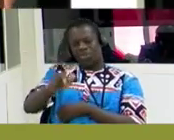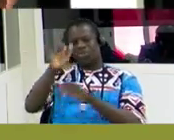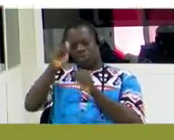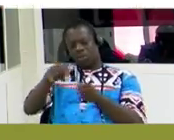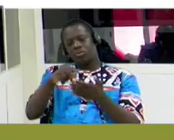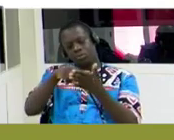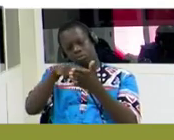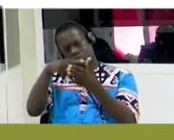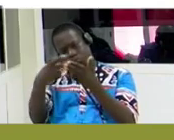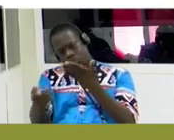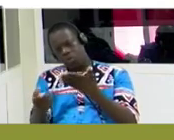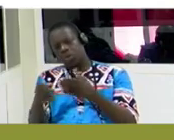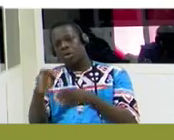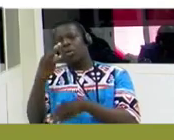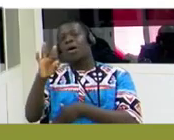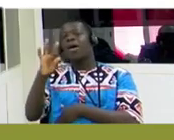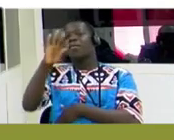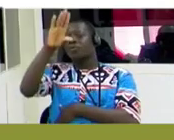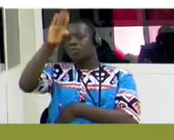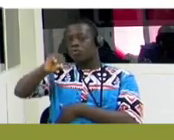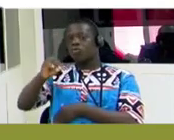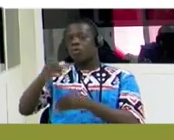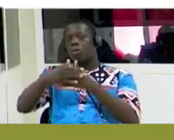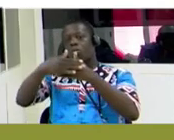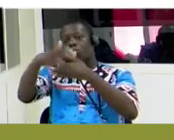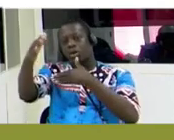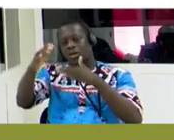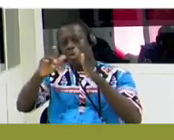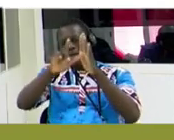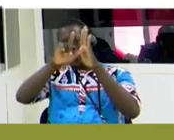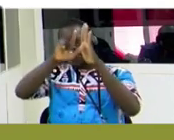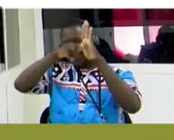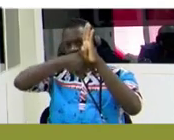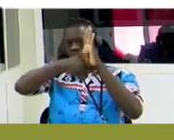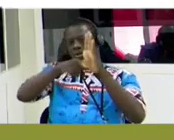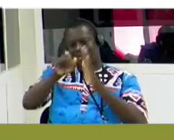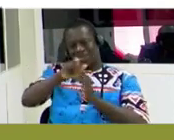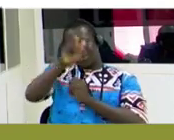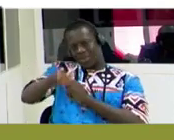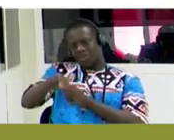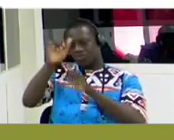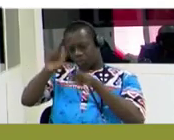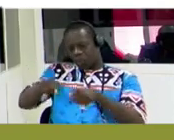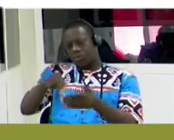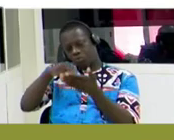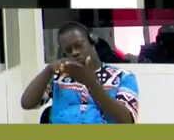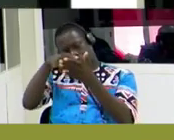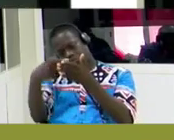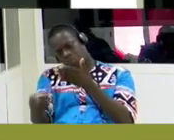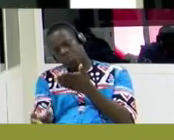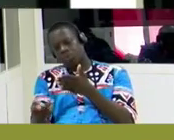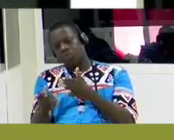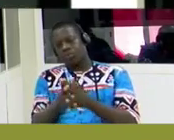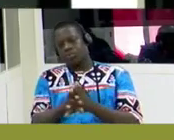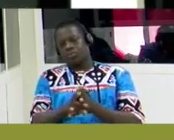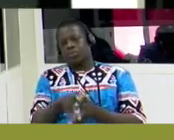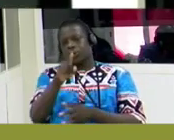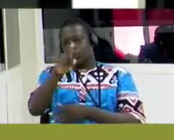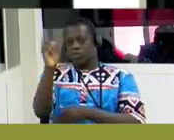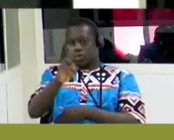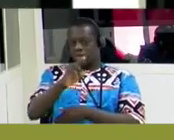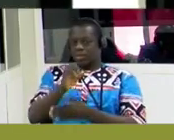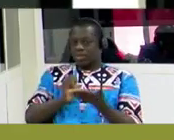suffocated. Yeah, when you do it for more than some seconds, it will be suffocated. The person may suffocate. And this is what you are